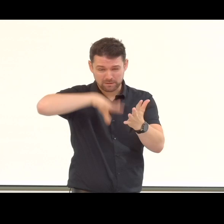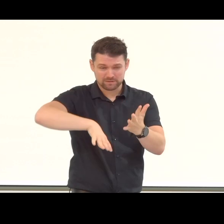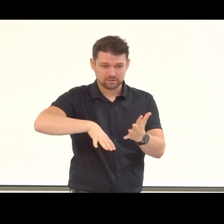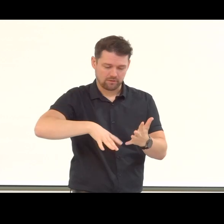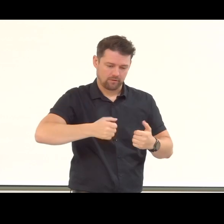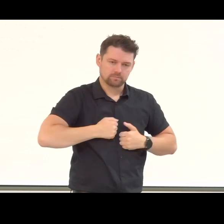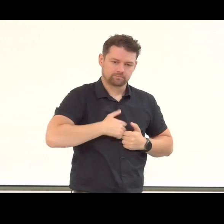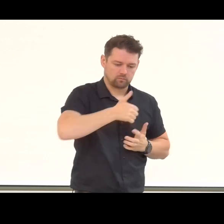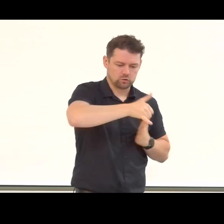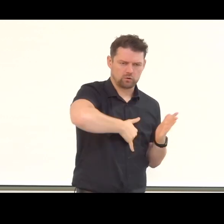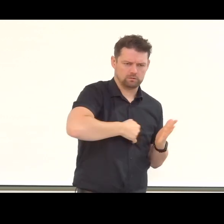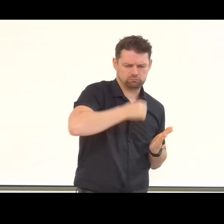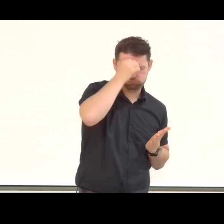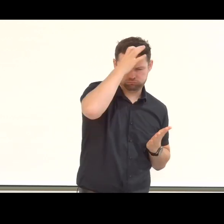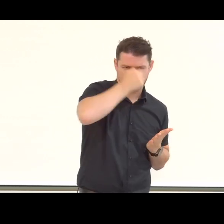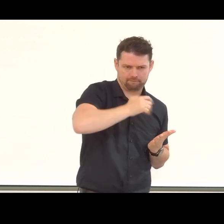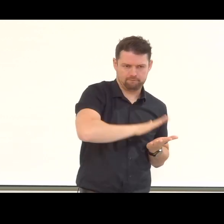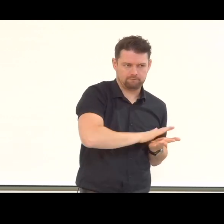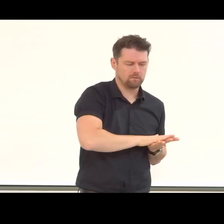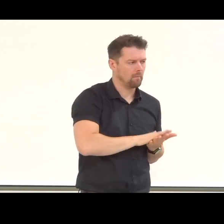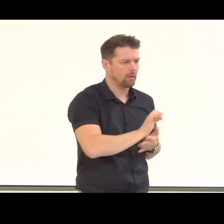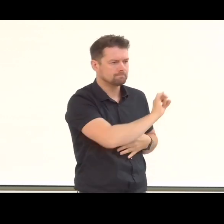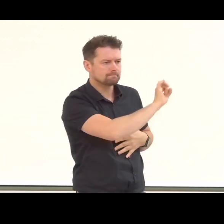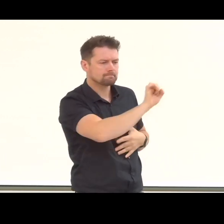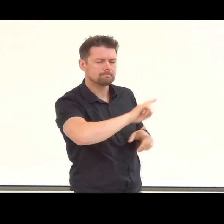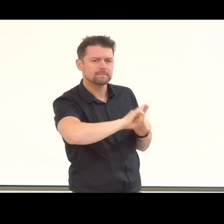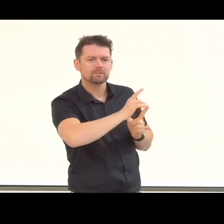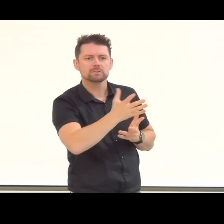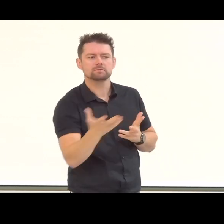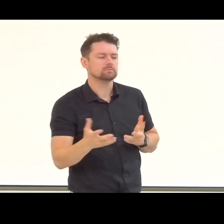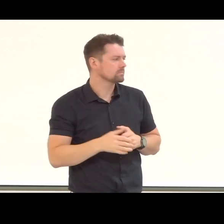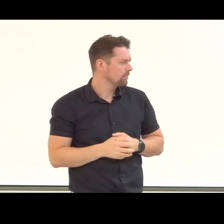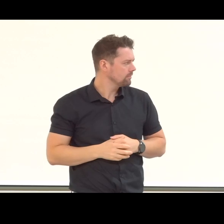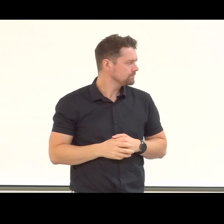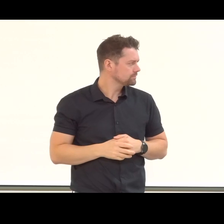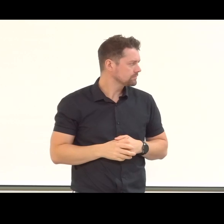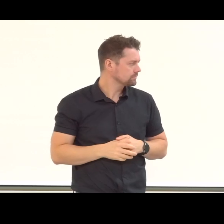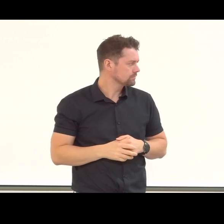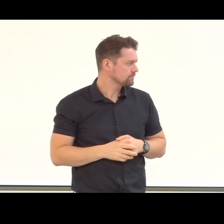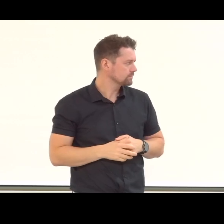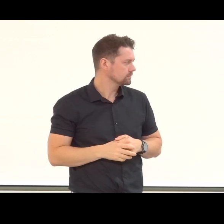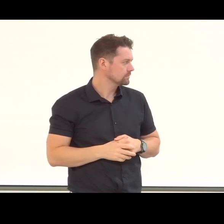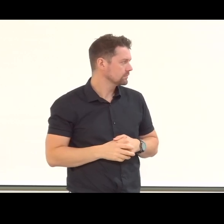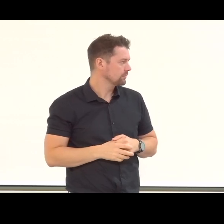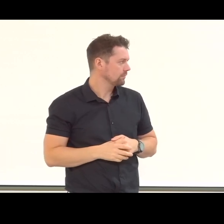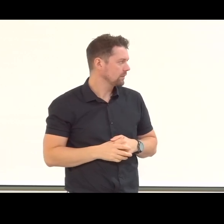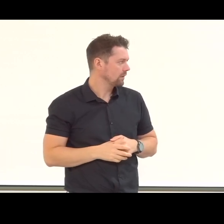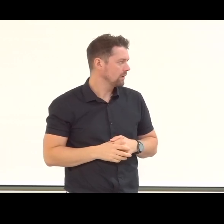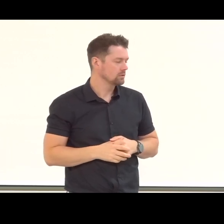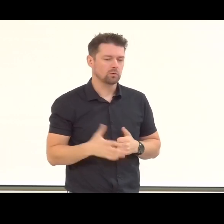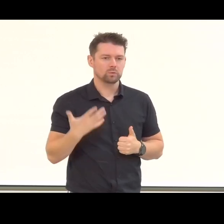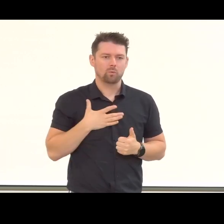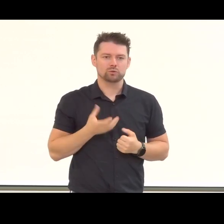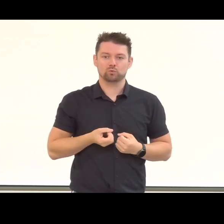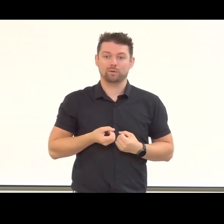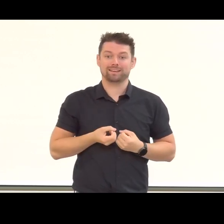documents that we use, or that. So I think On the one hand side, you cannot give like away